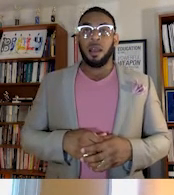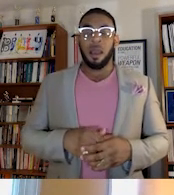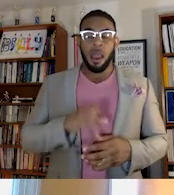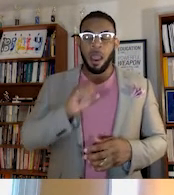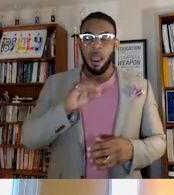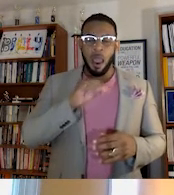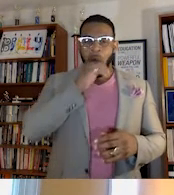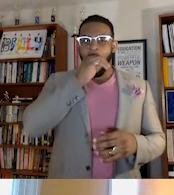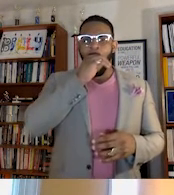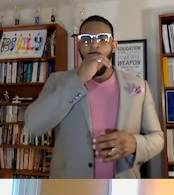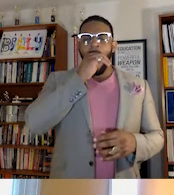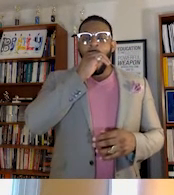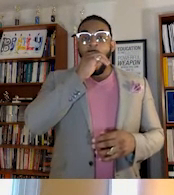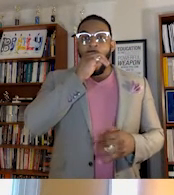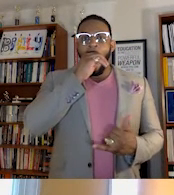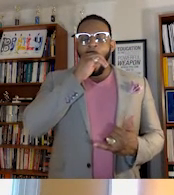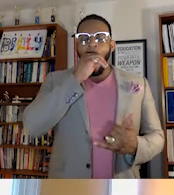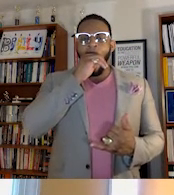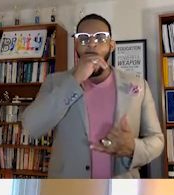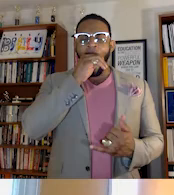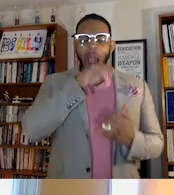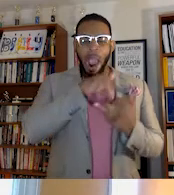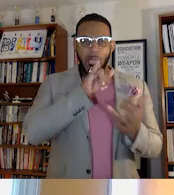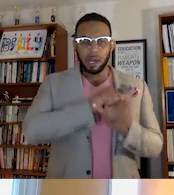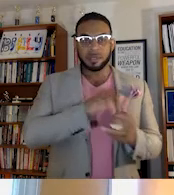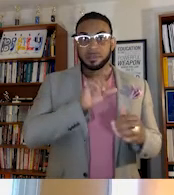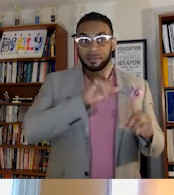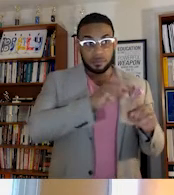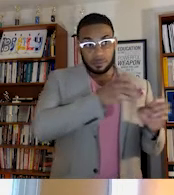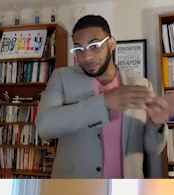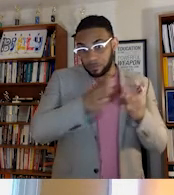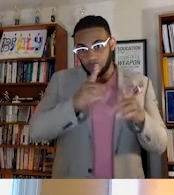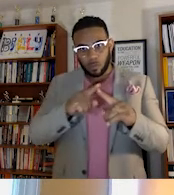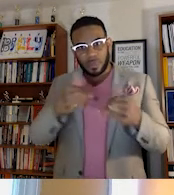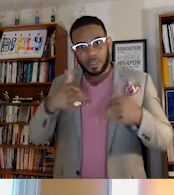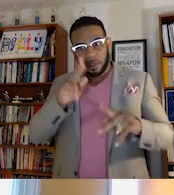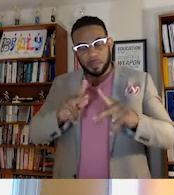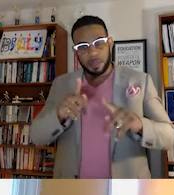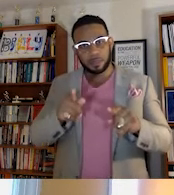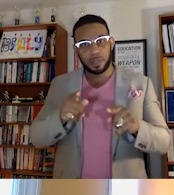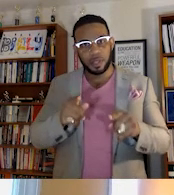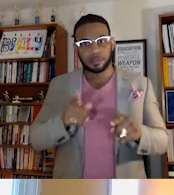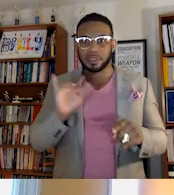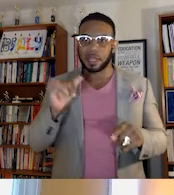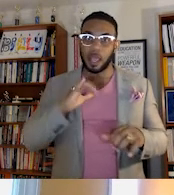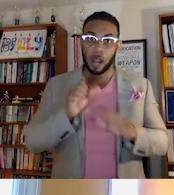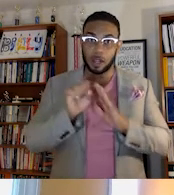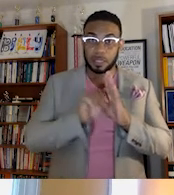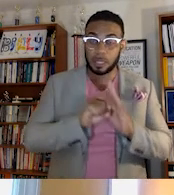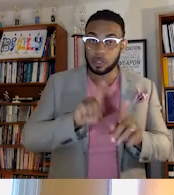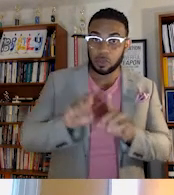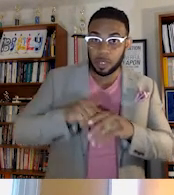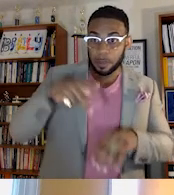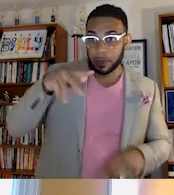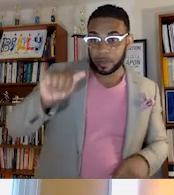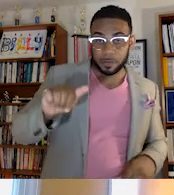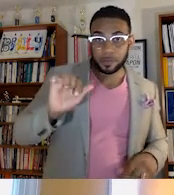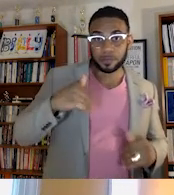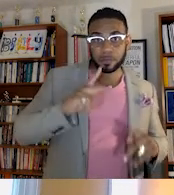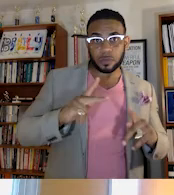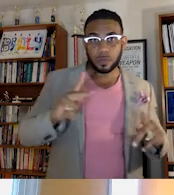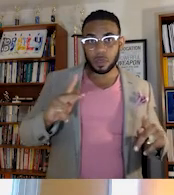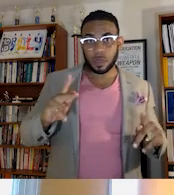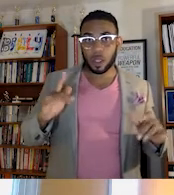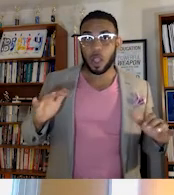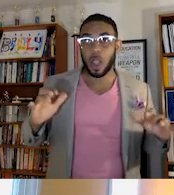So going from that to, having folks, like in our state too, in Pennsylvania, we had folks gather